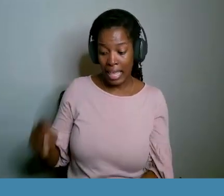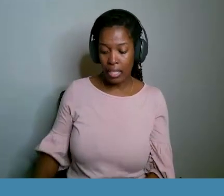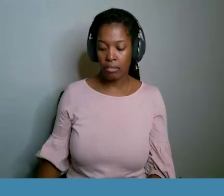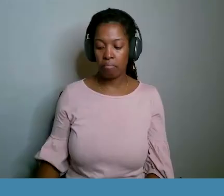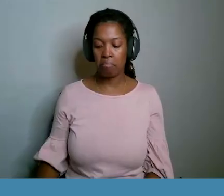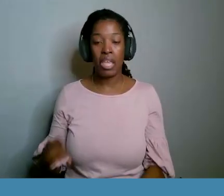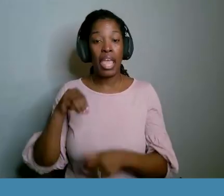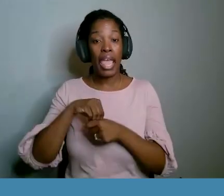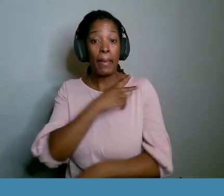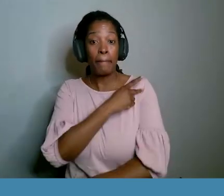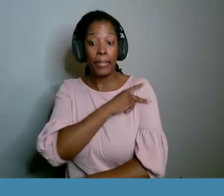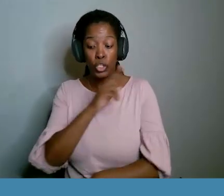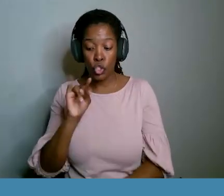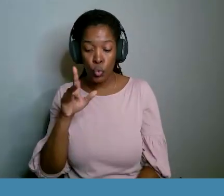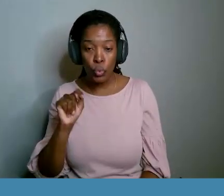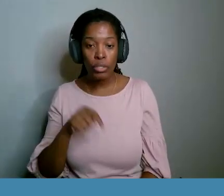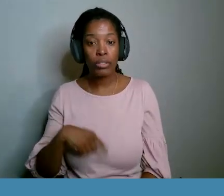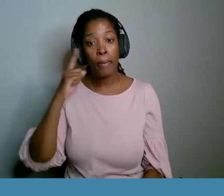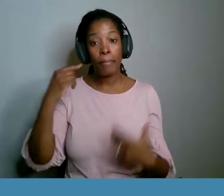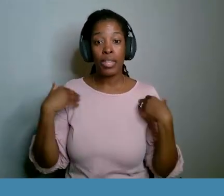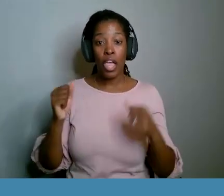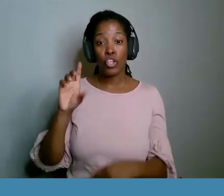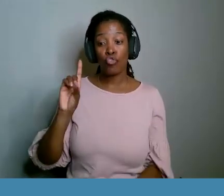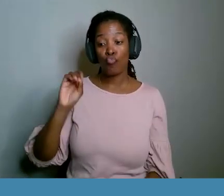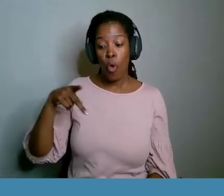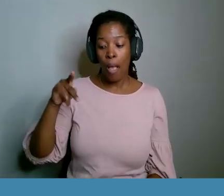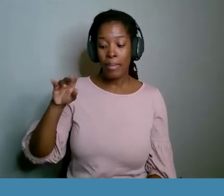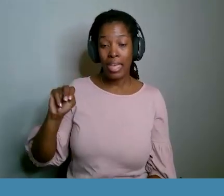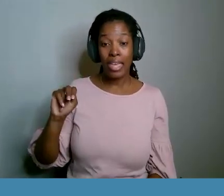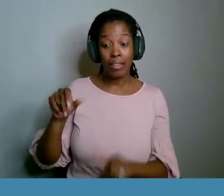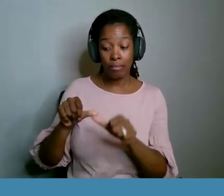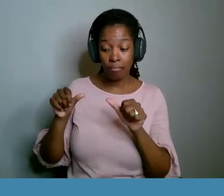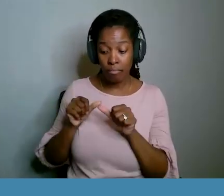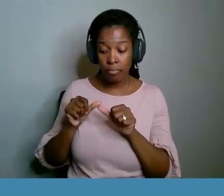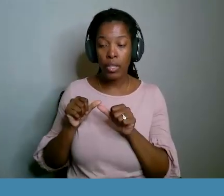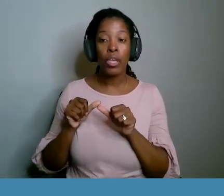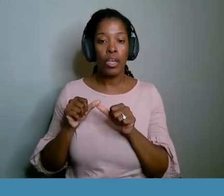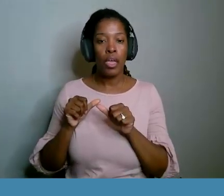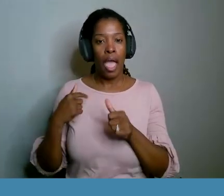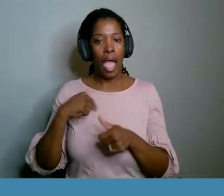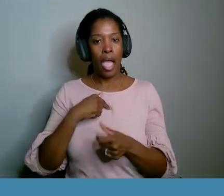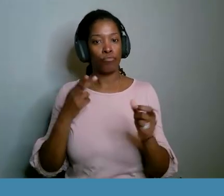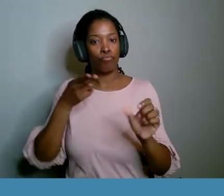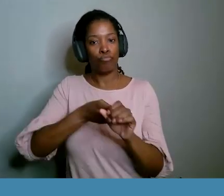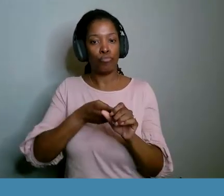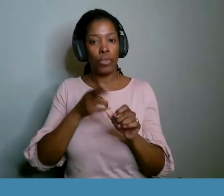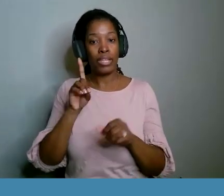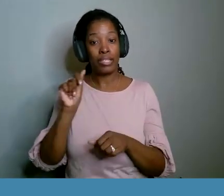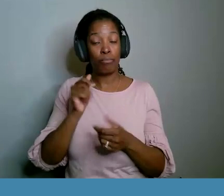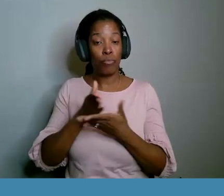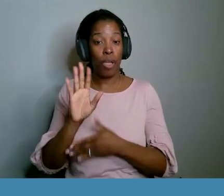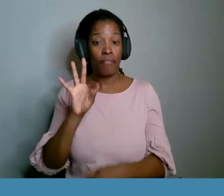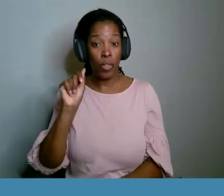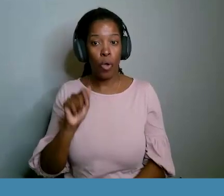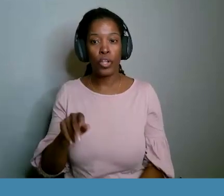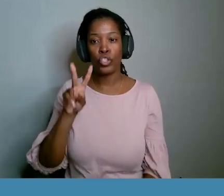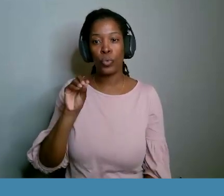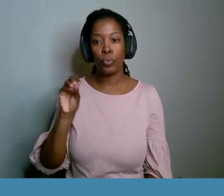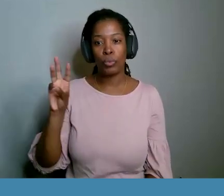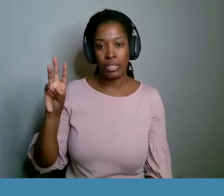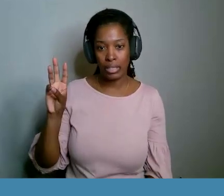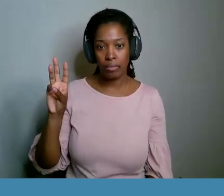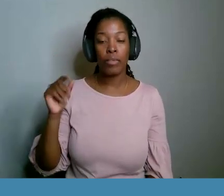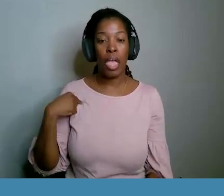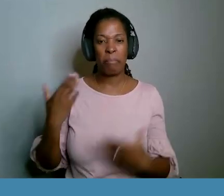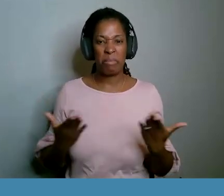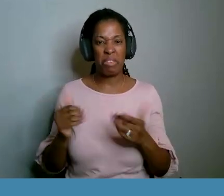units, mental health clubhouses, drop-in centers. And I joined Disability Rights Florida in 2006. So I've been with the